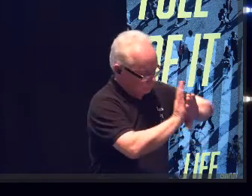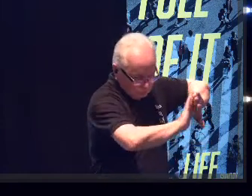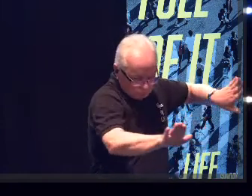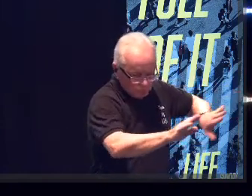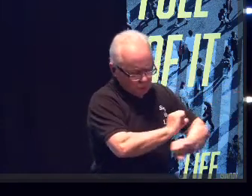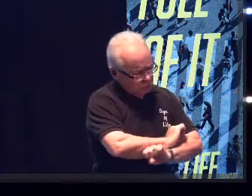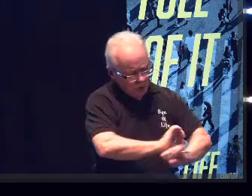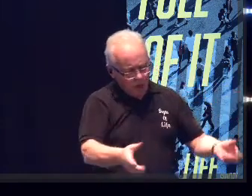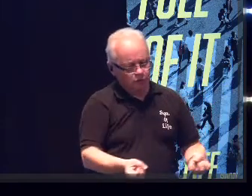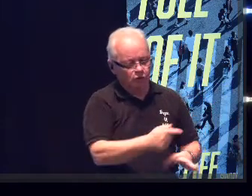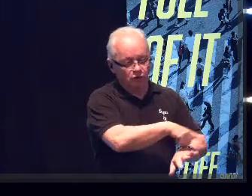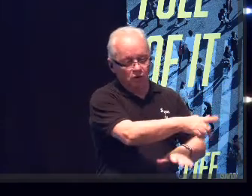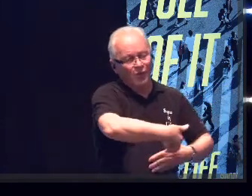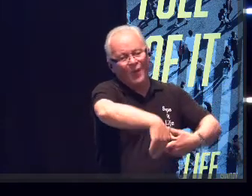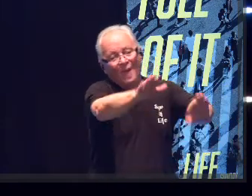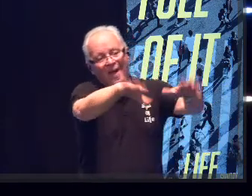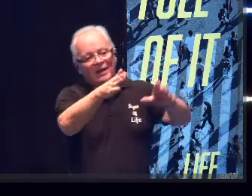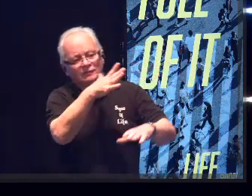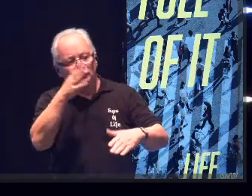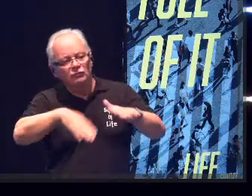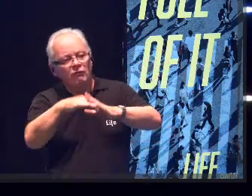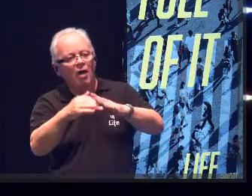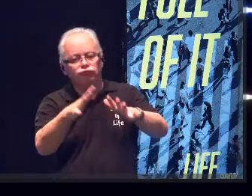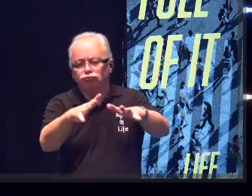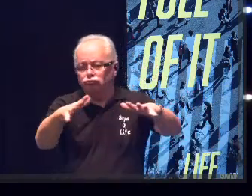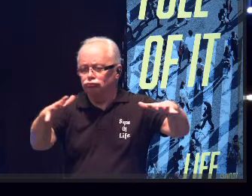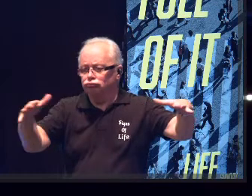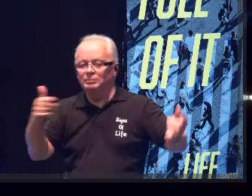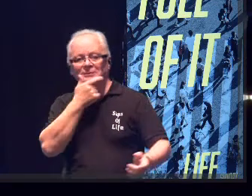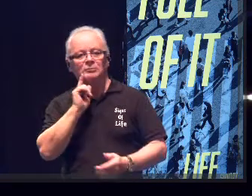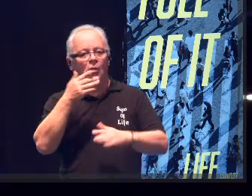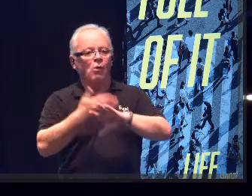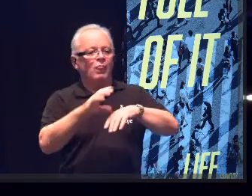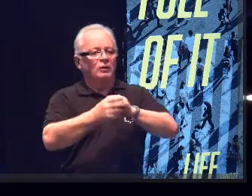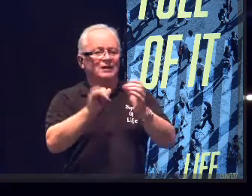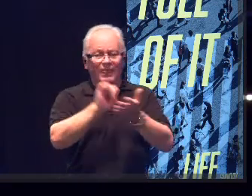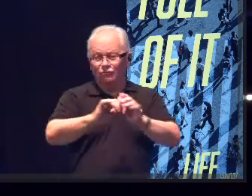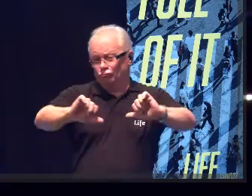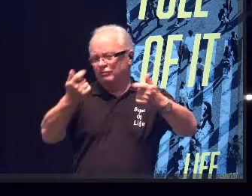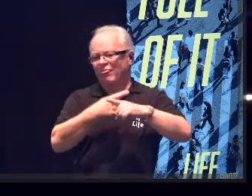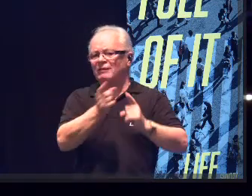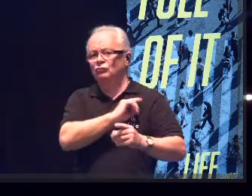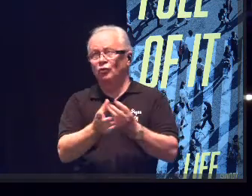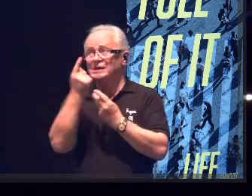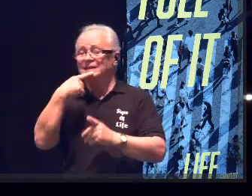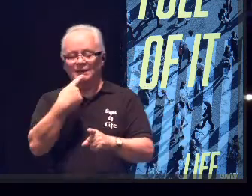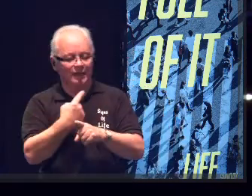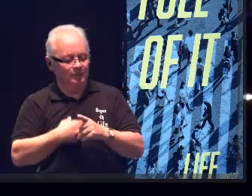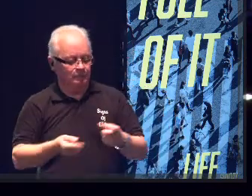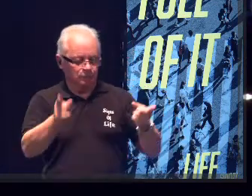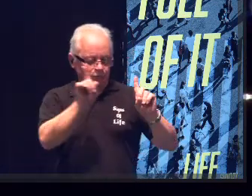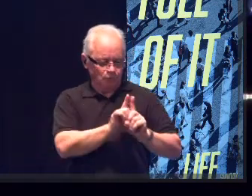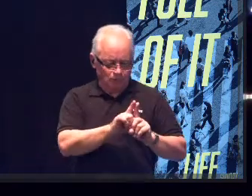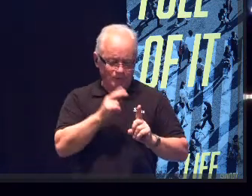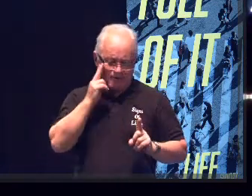you go." He says, "Be fruitful, multiply, which is a great thing for God to say to you when you're standing beside a